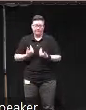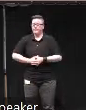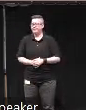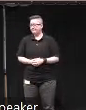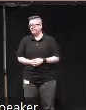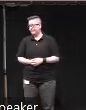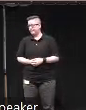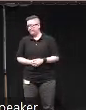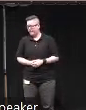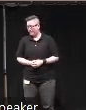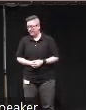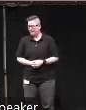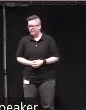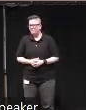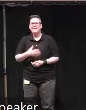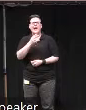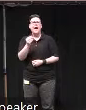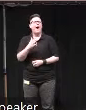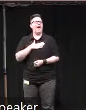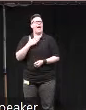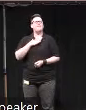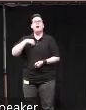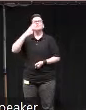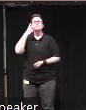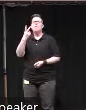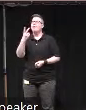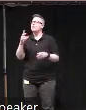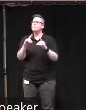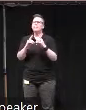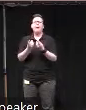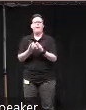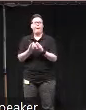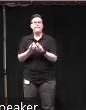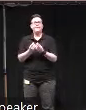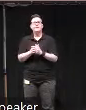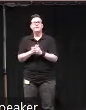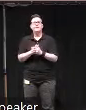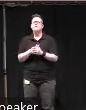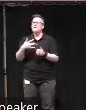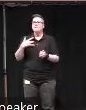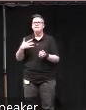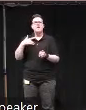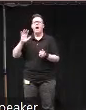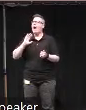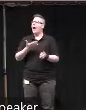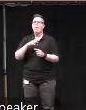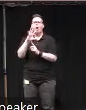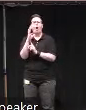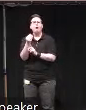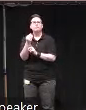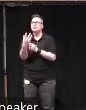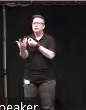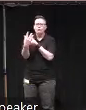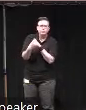And also, I was really glad to see our department perceives that our culture of inclusivity